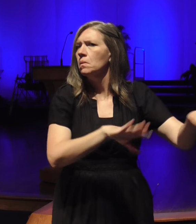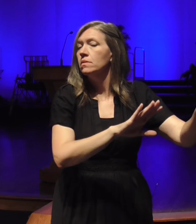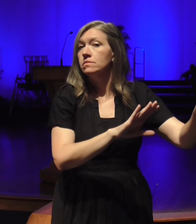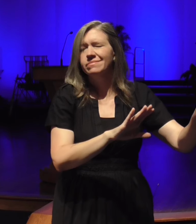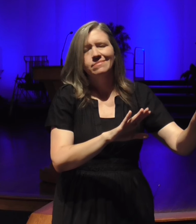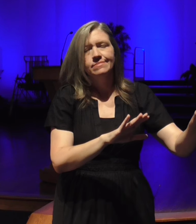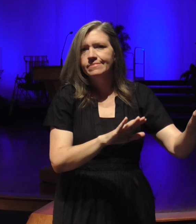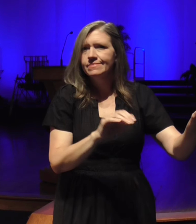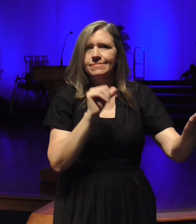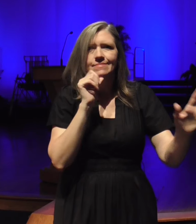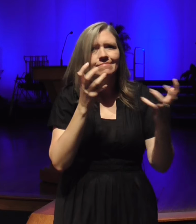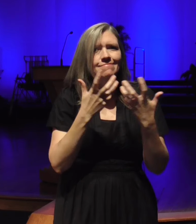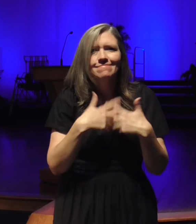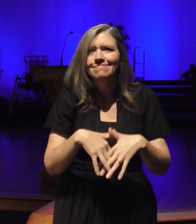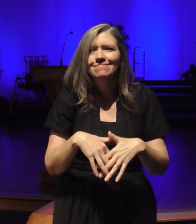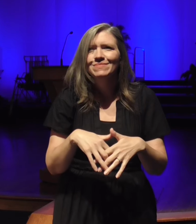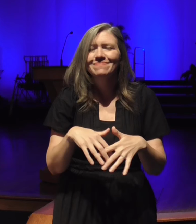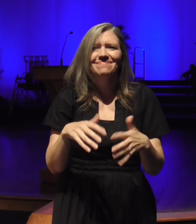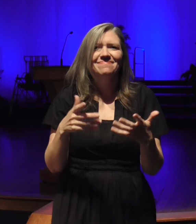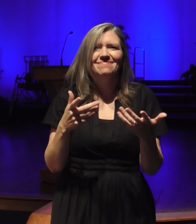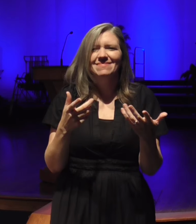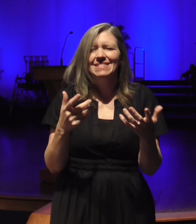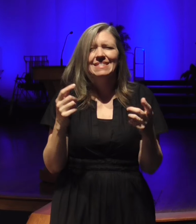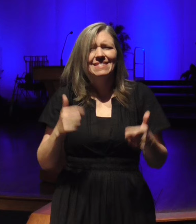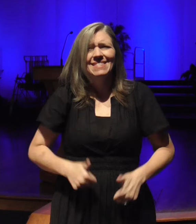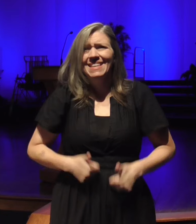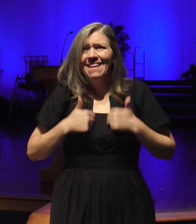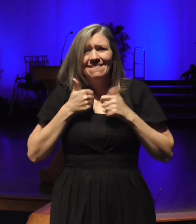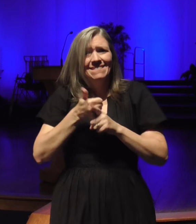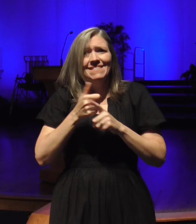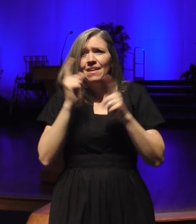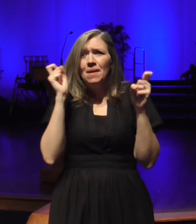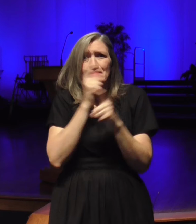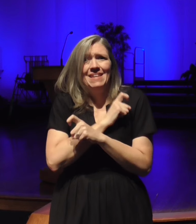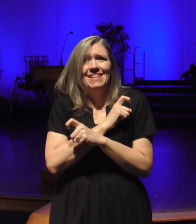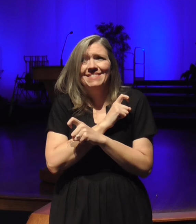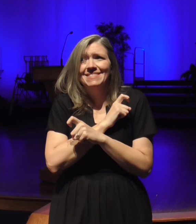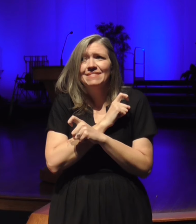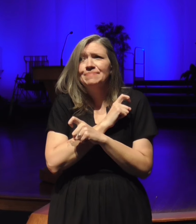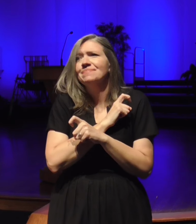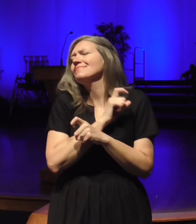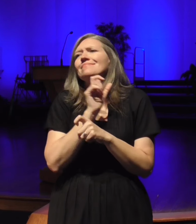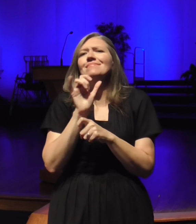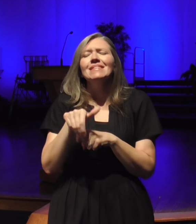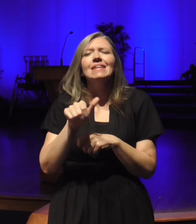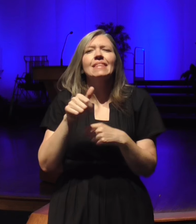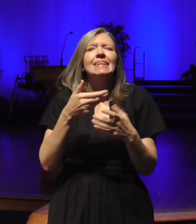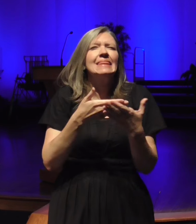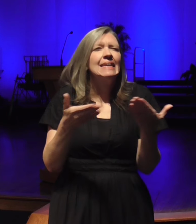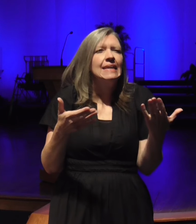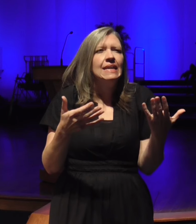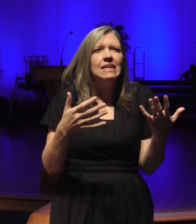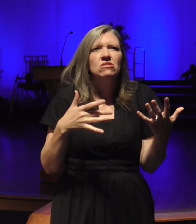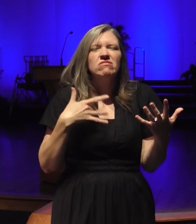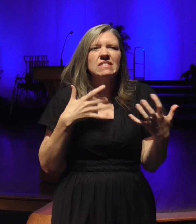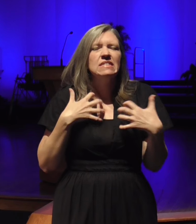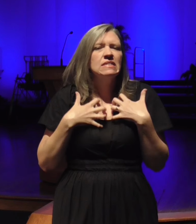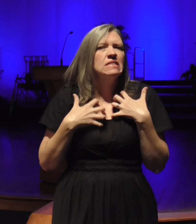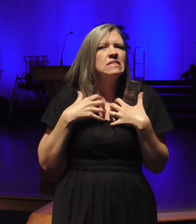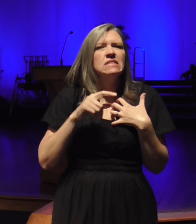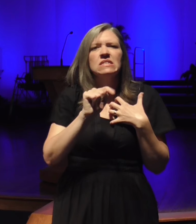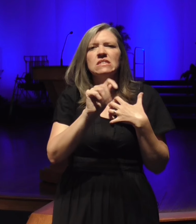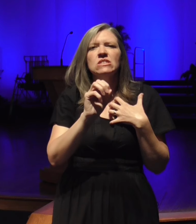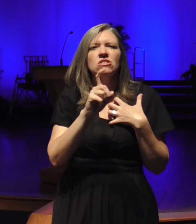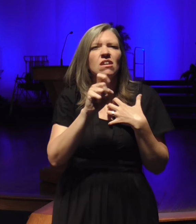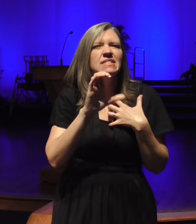and say, it's time to release all the bad stuff from your life. It doesn't work that way. Life is more